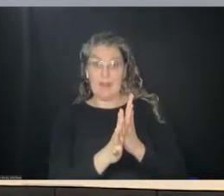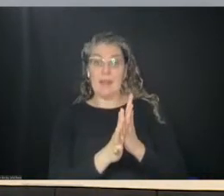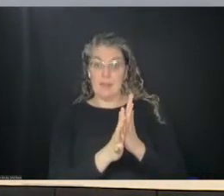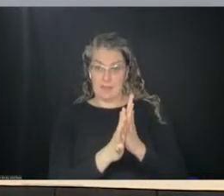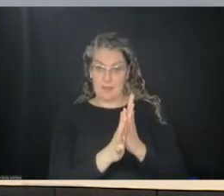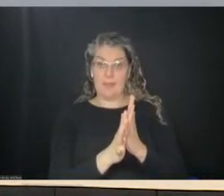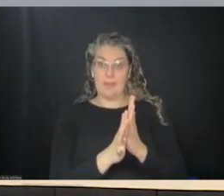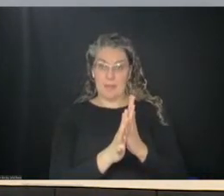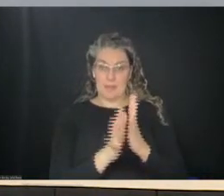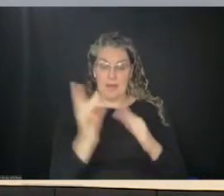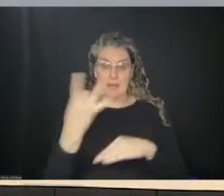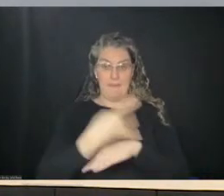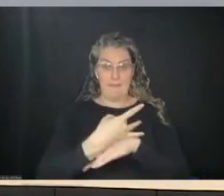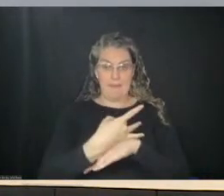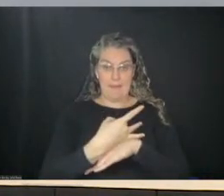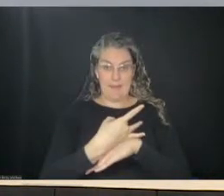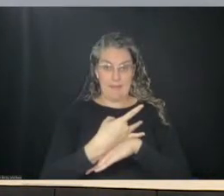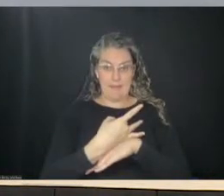for 8 days.